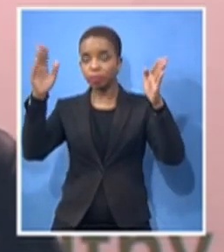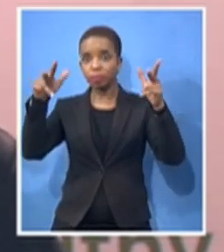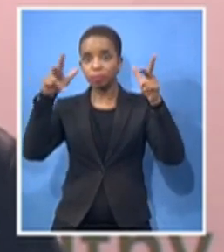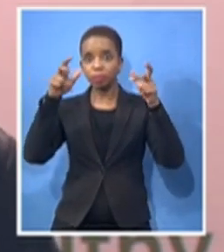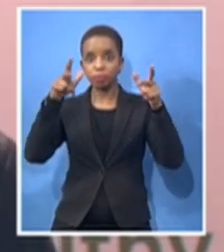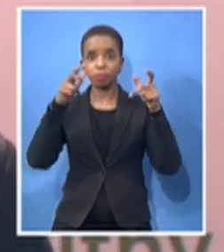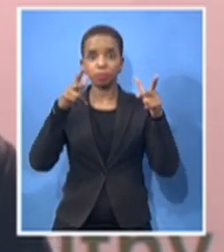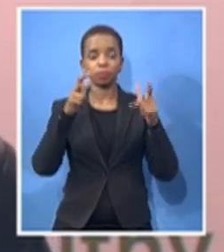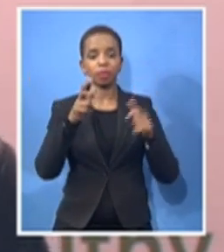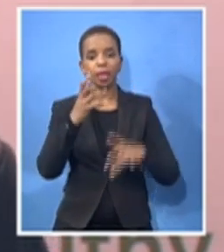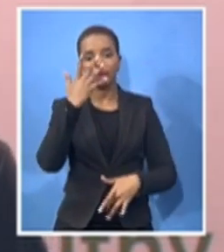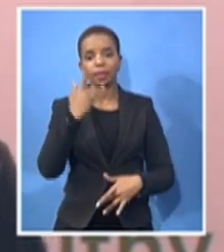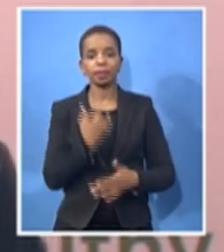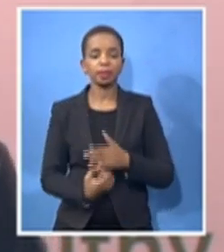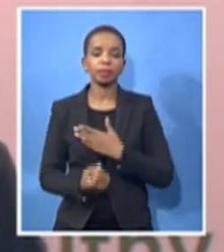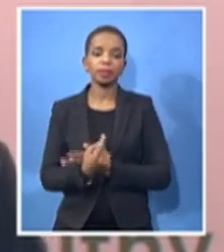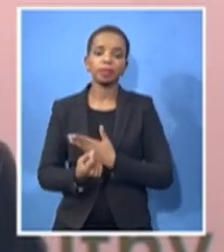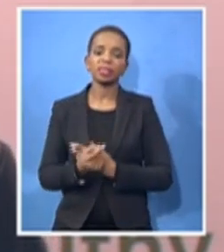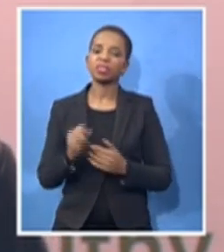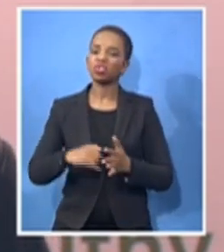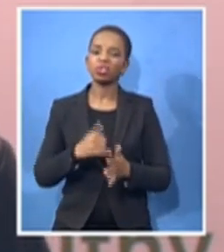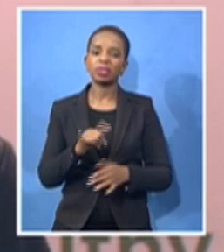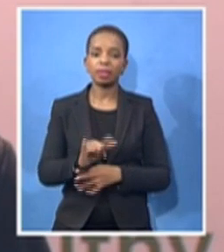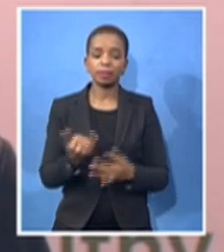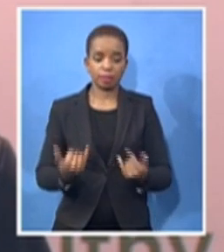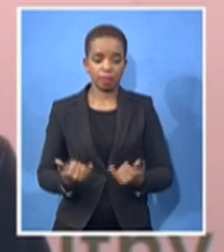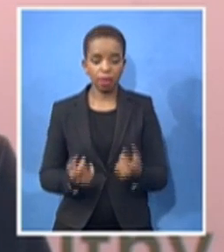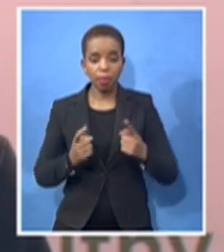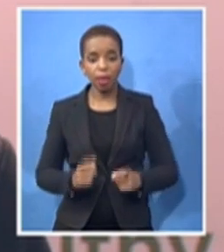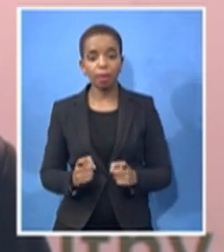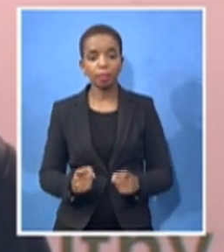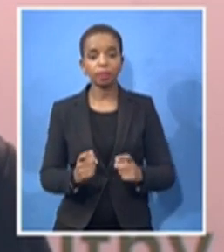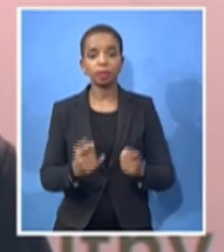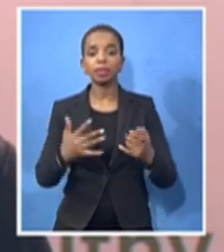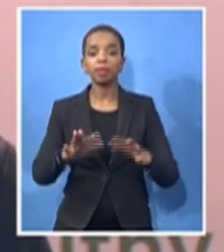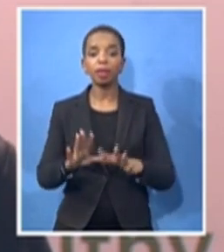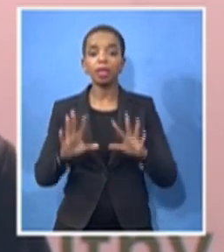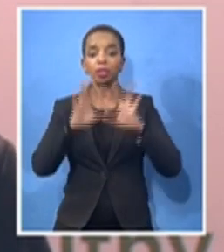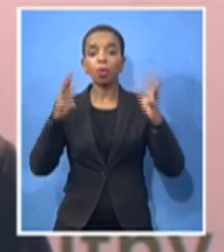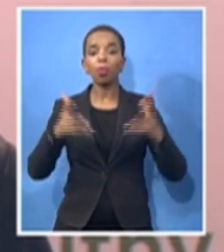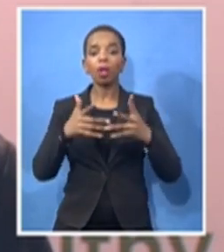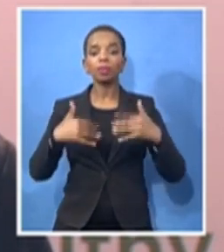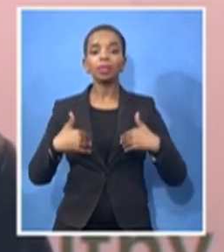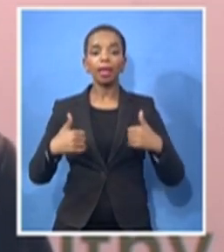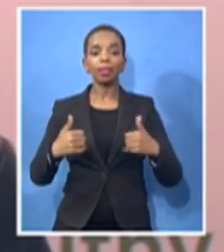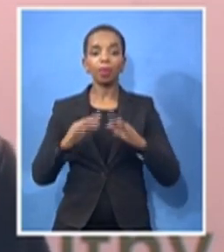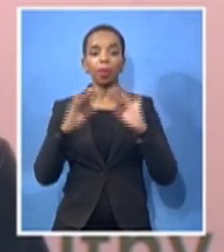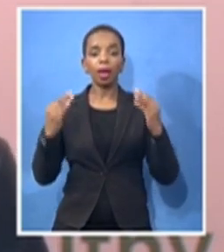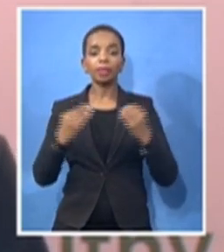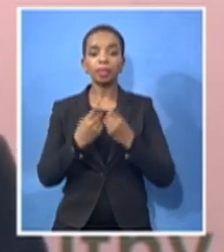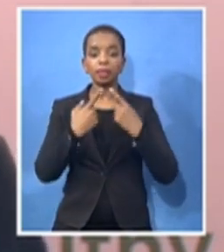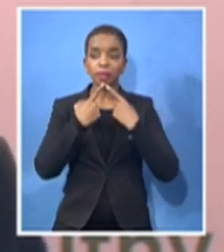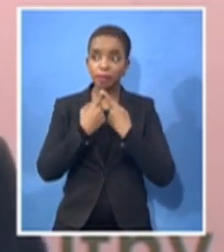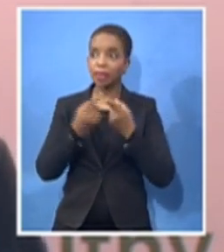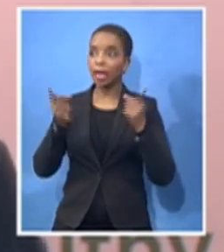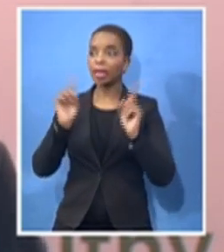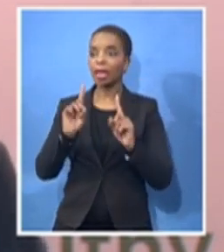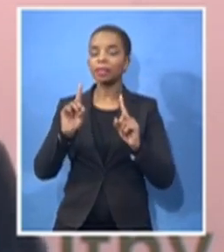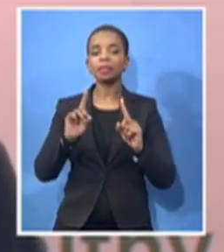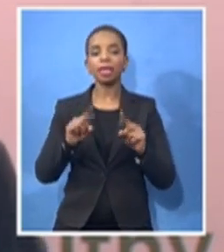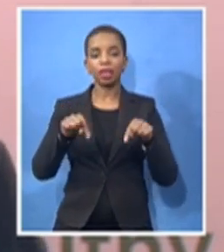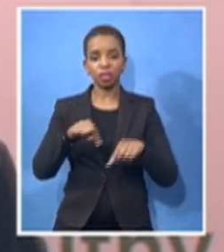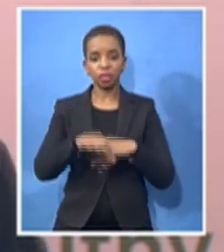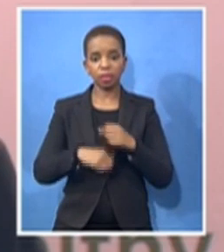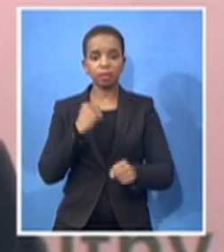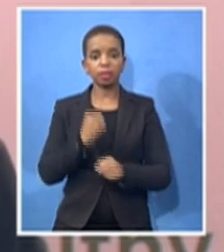emergency as declared by the World Health Organization in January this year, that it's an international